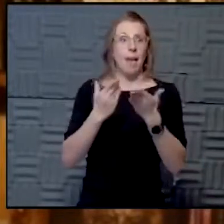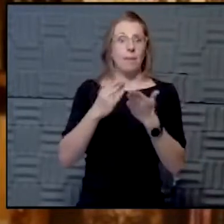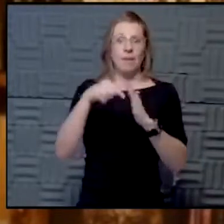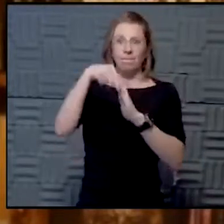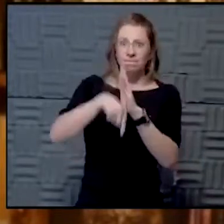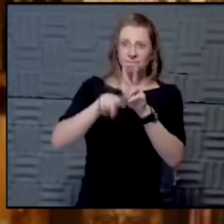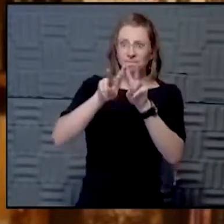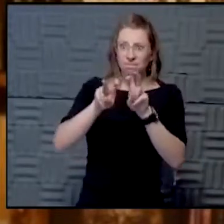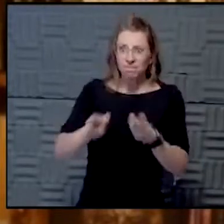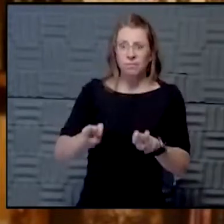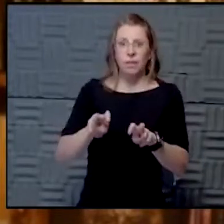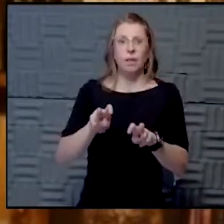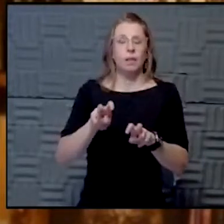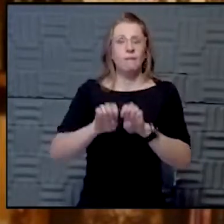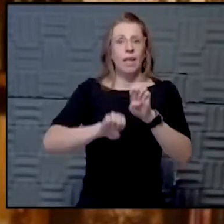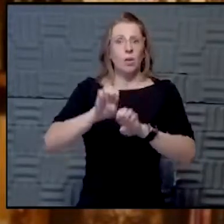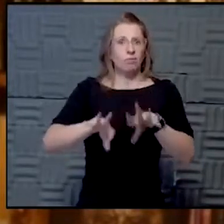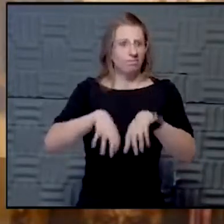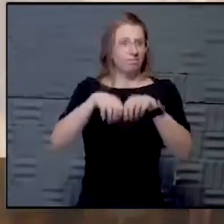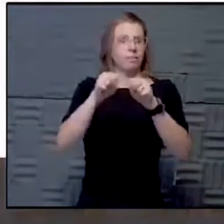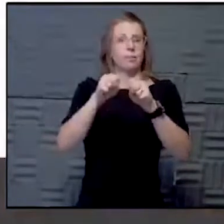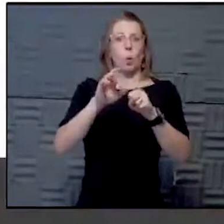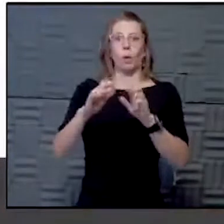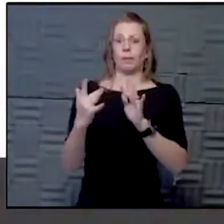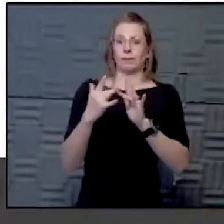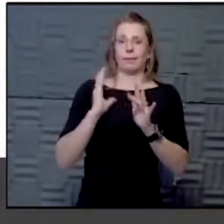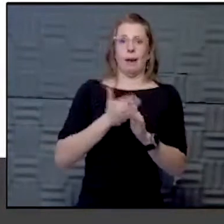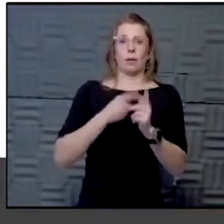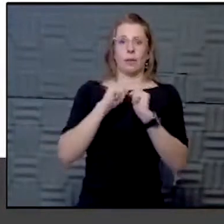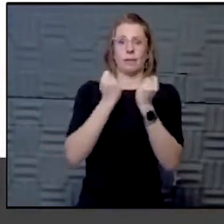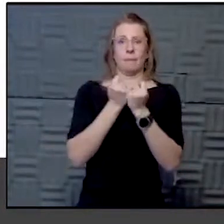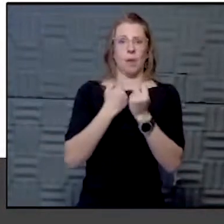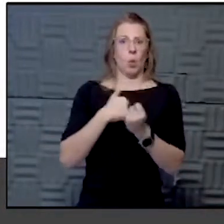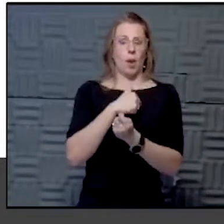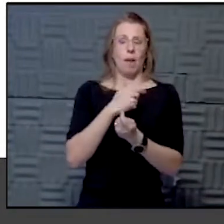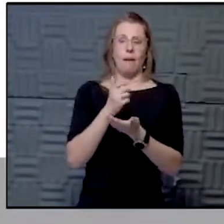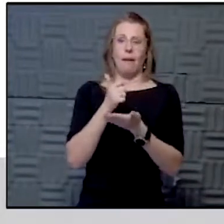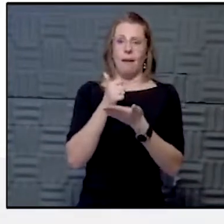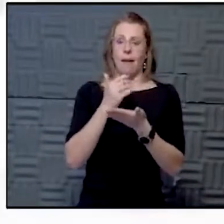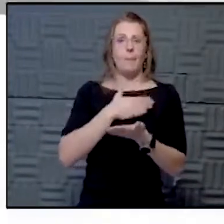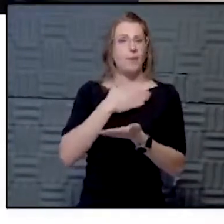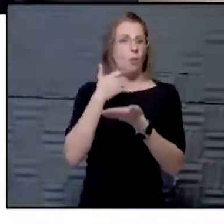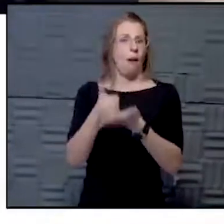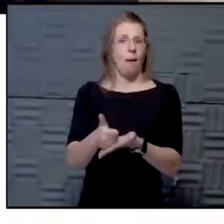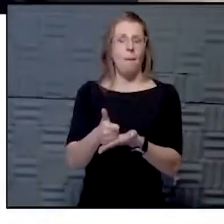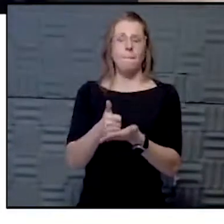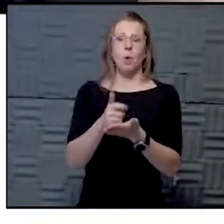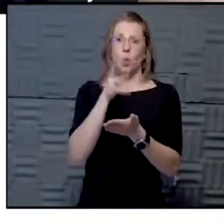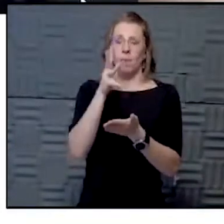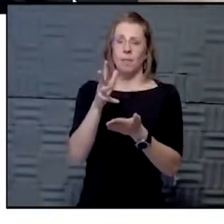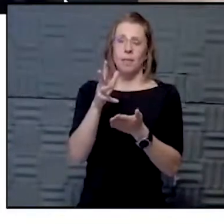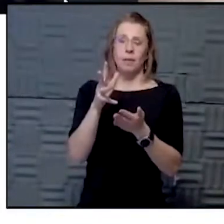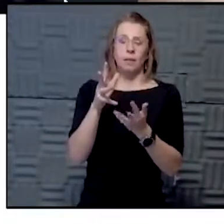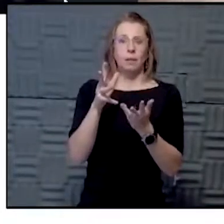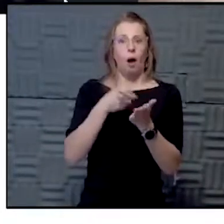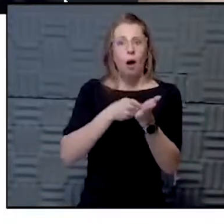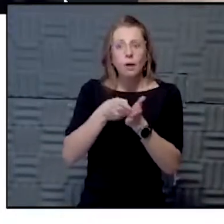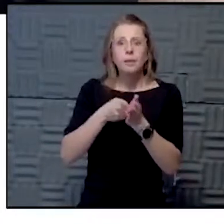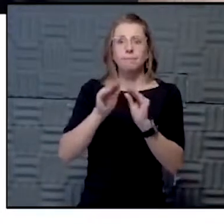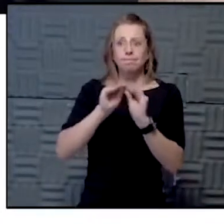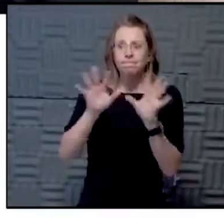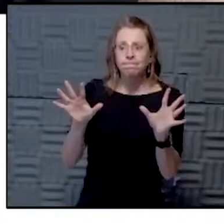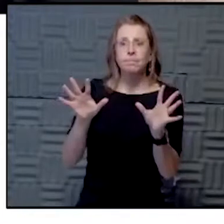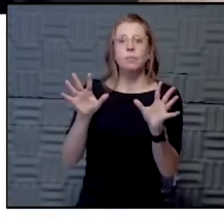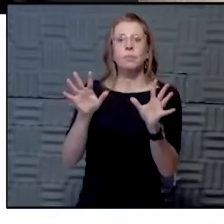to us and to our team, and we'd be happy to talk to you. And we'll be really honest and transparent and kind of talk through the different options with you so that